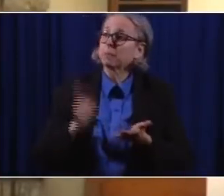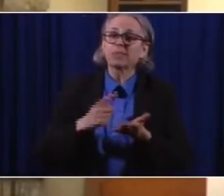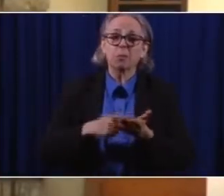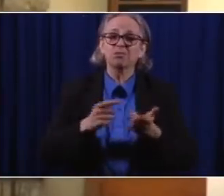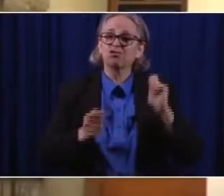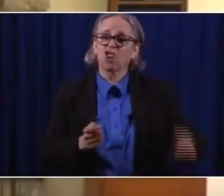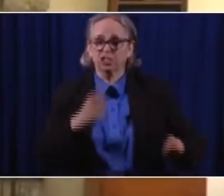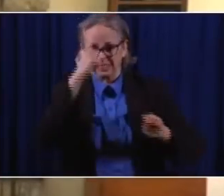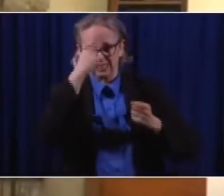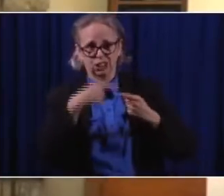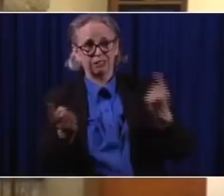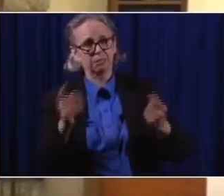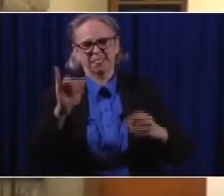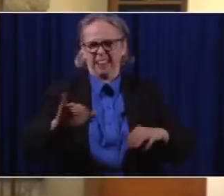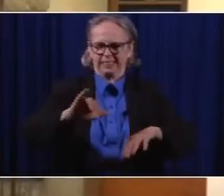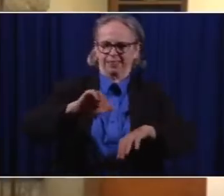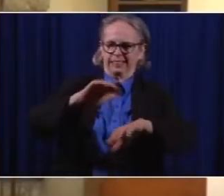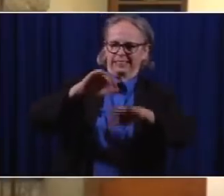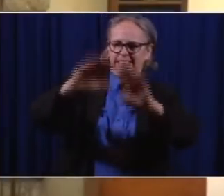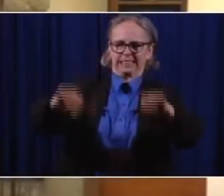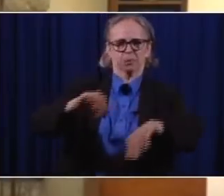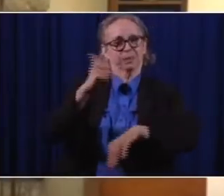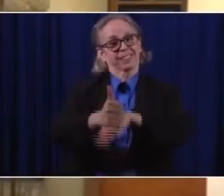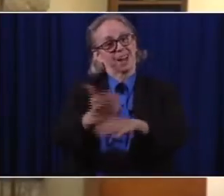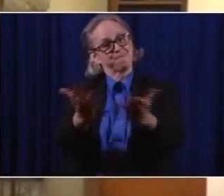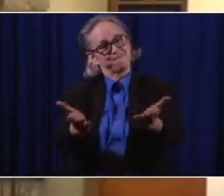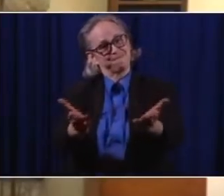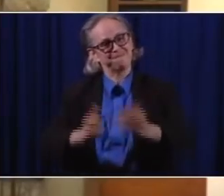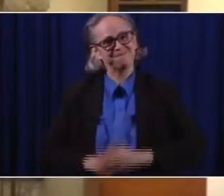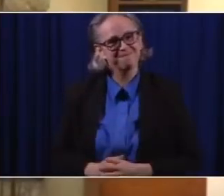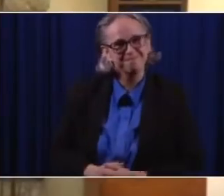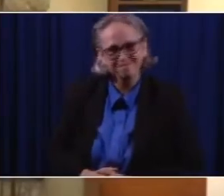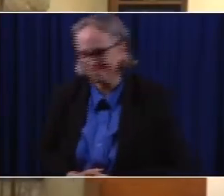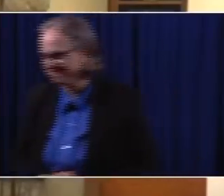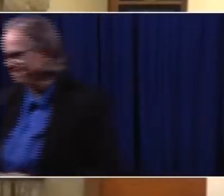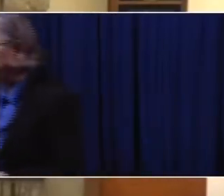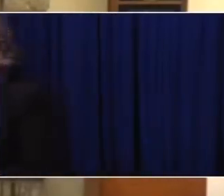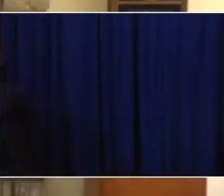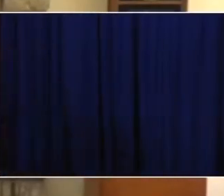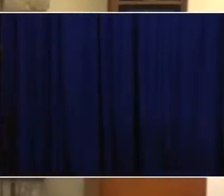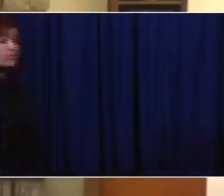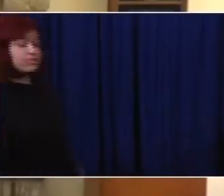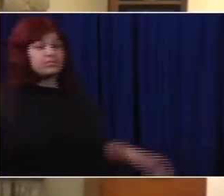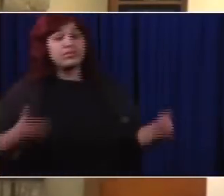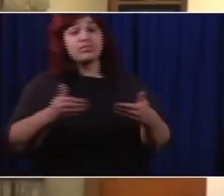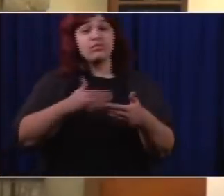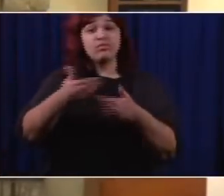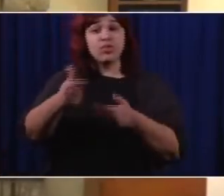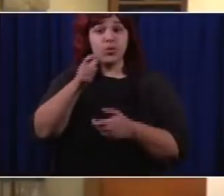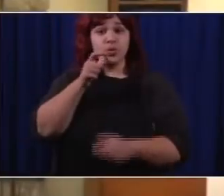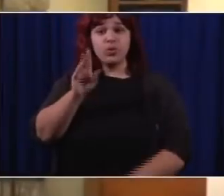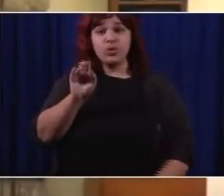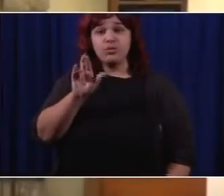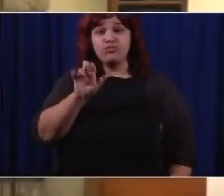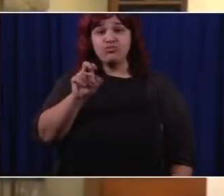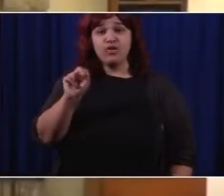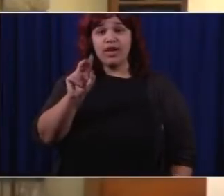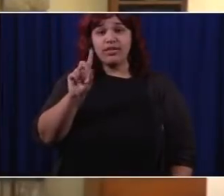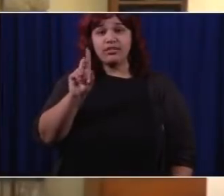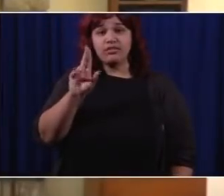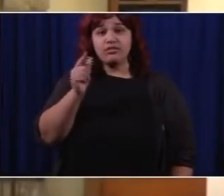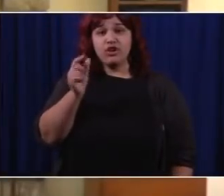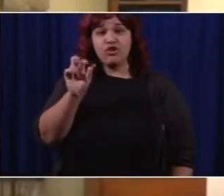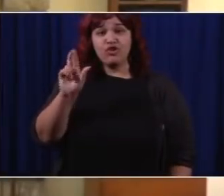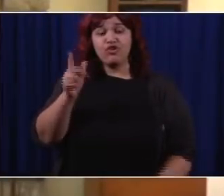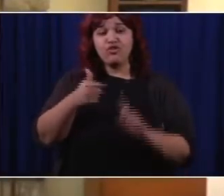Next question is from Brian Duggar at WTOL in Toledo. Hi, Governor. Brian. You said that you're going